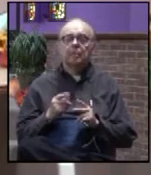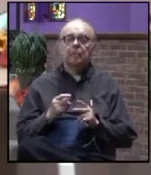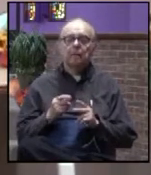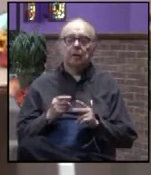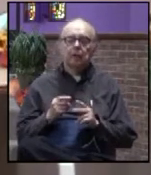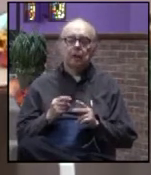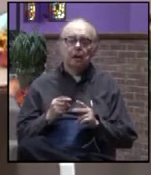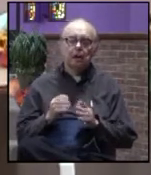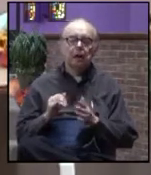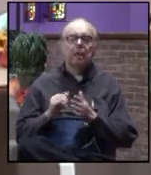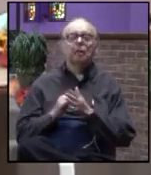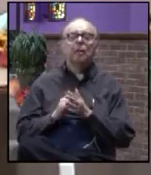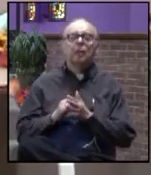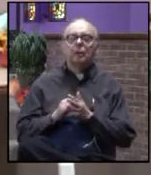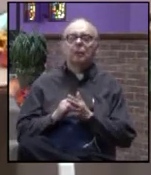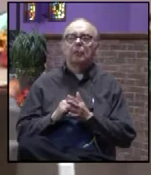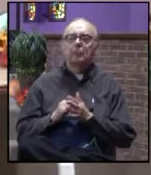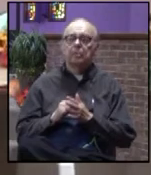that